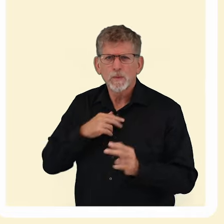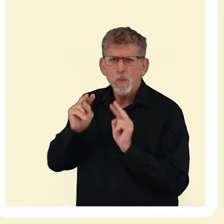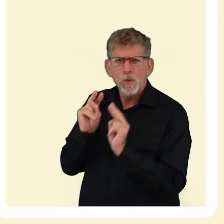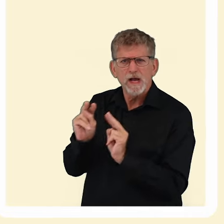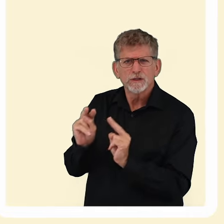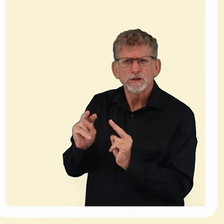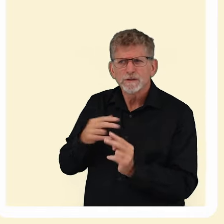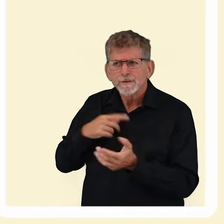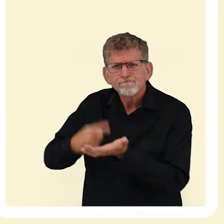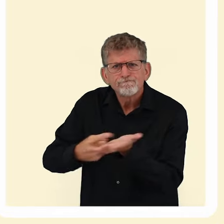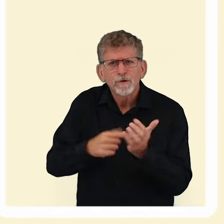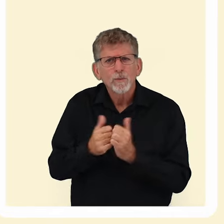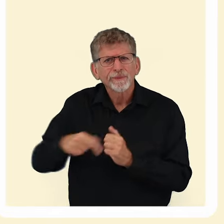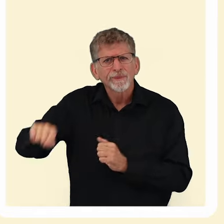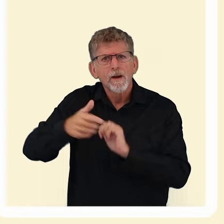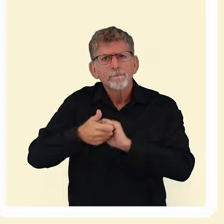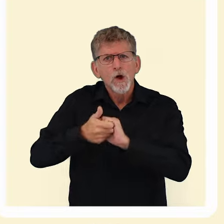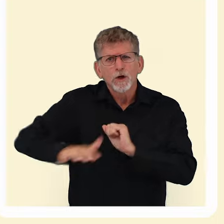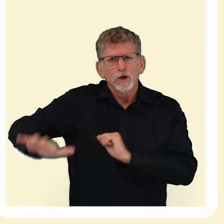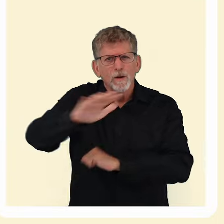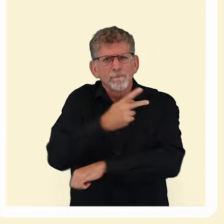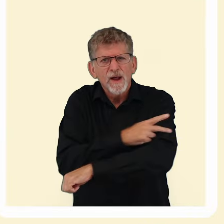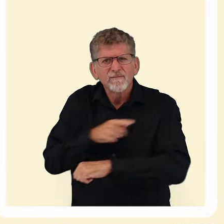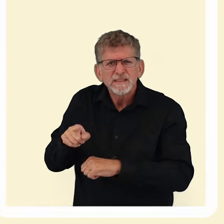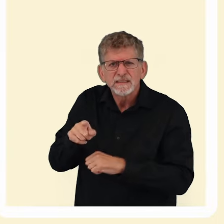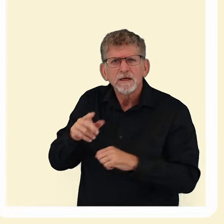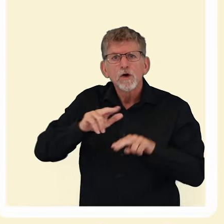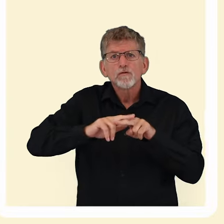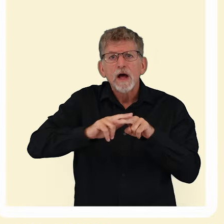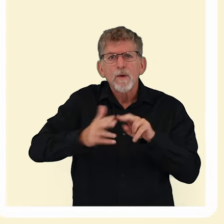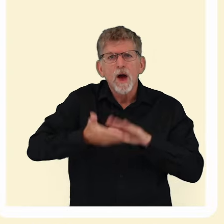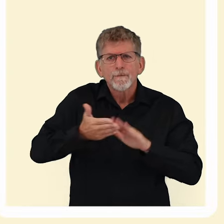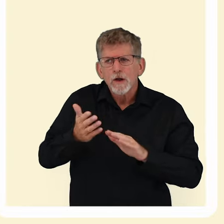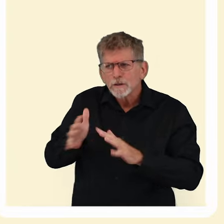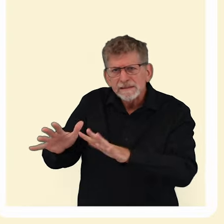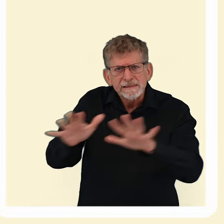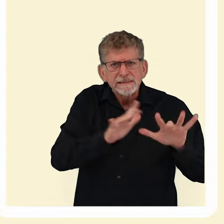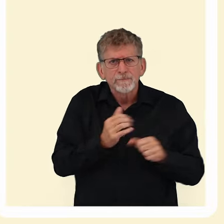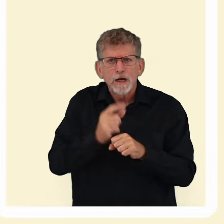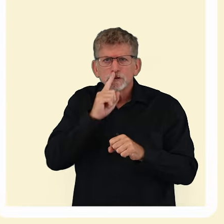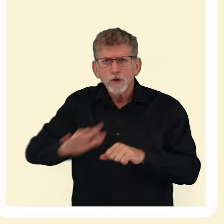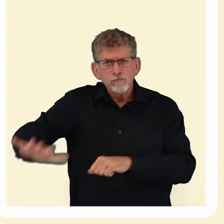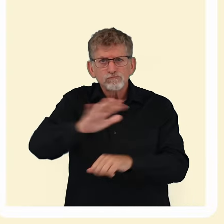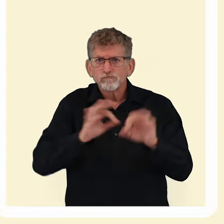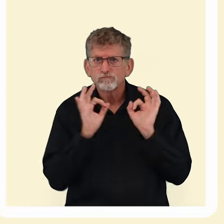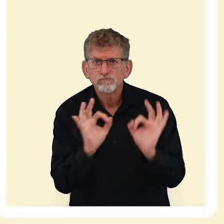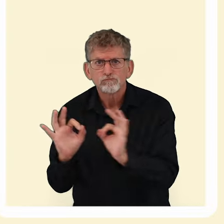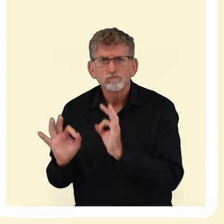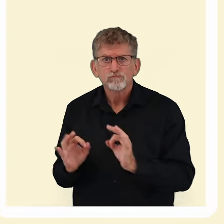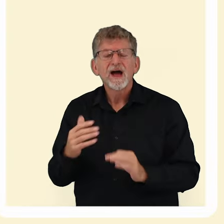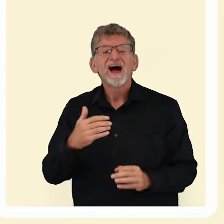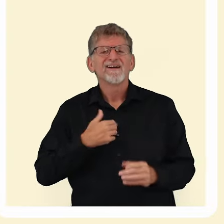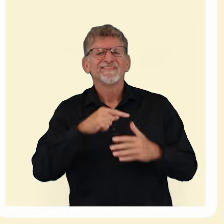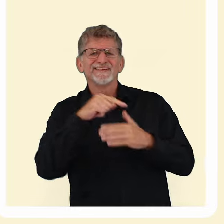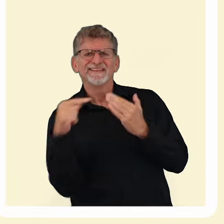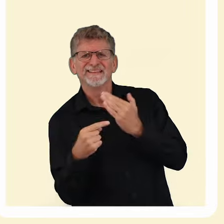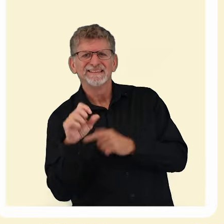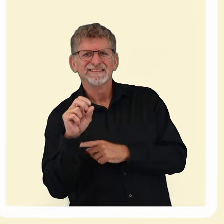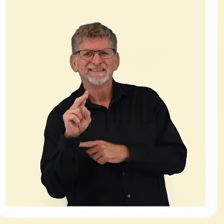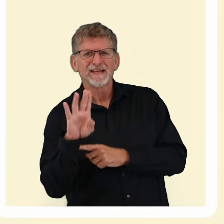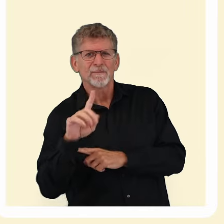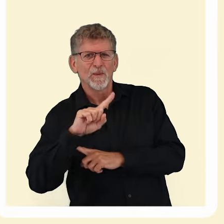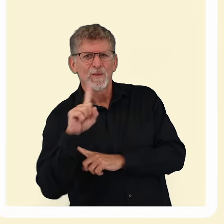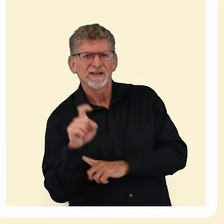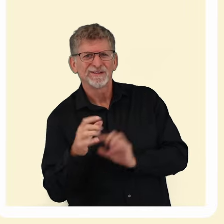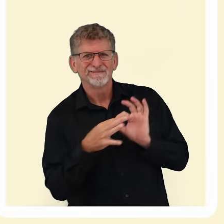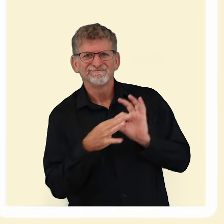railway operators to make sure that everything is good. I know there's a sub-question in there that I get asked all the time. Can we restart